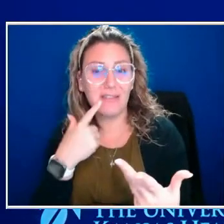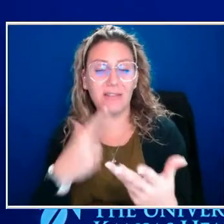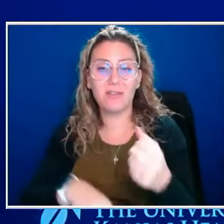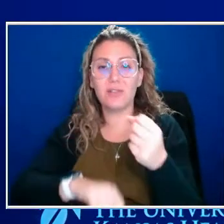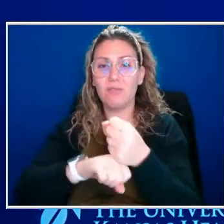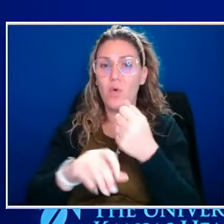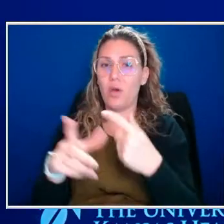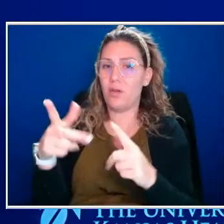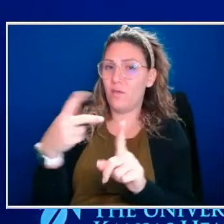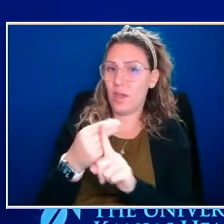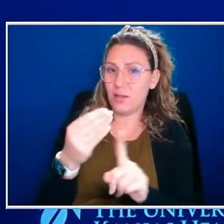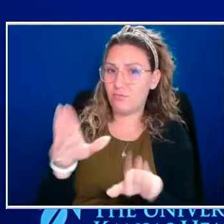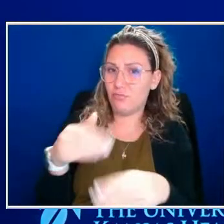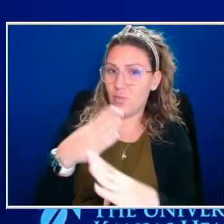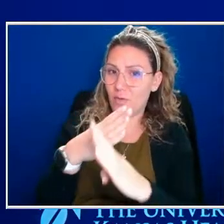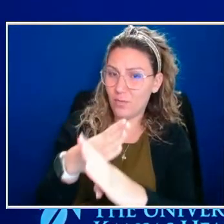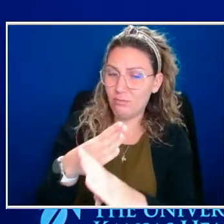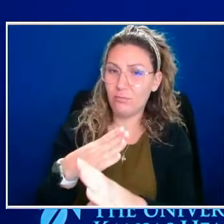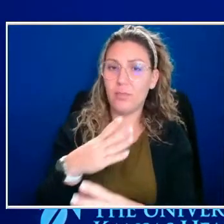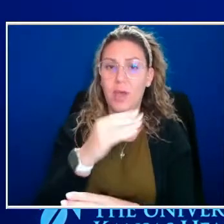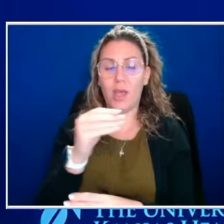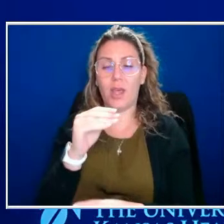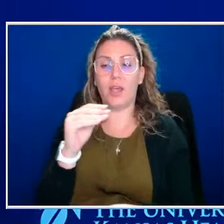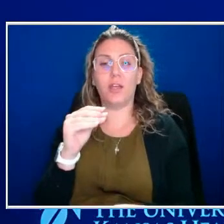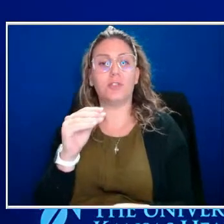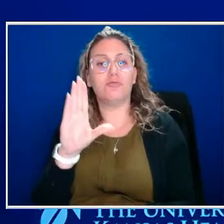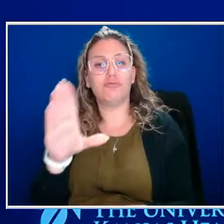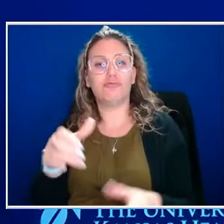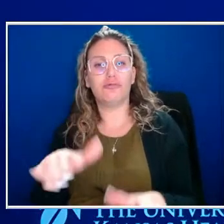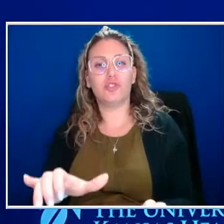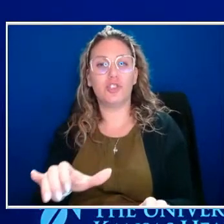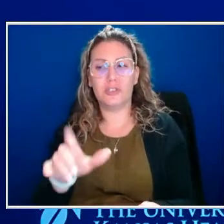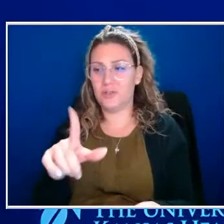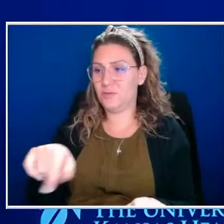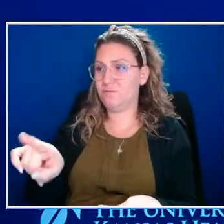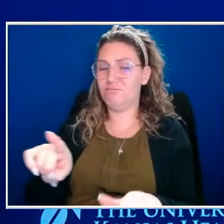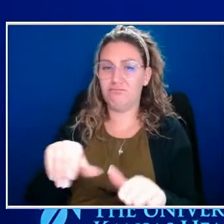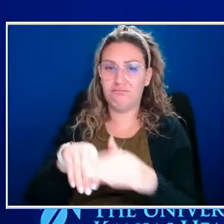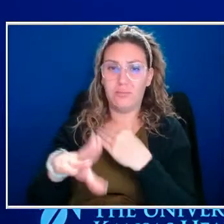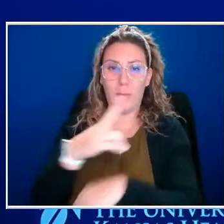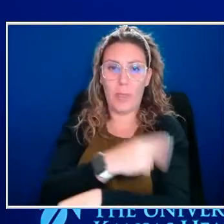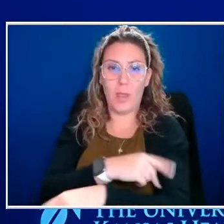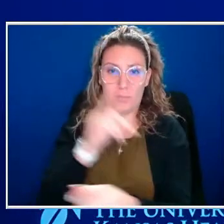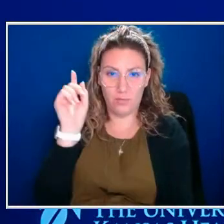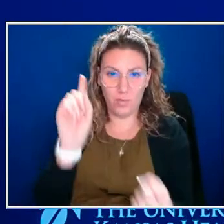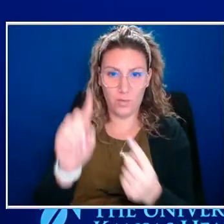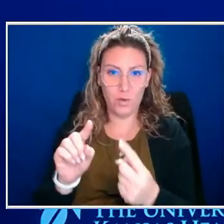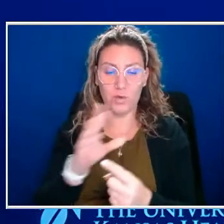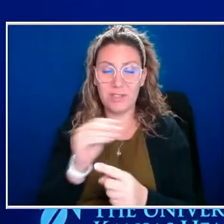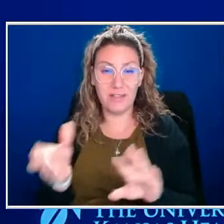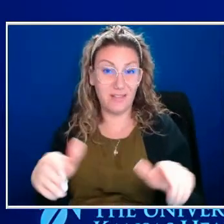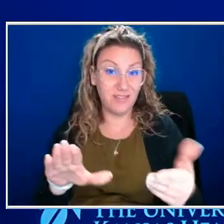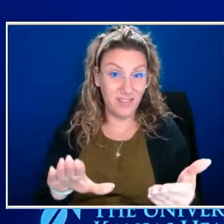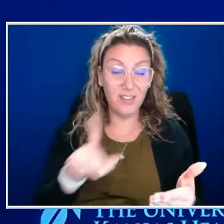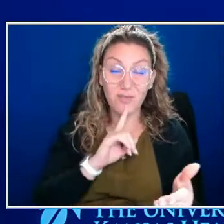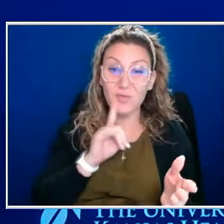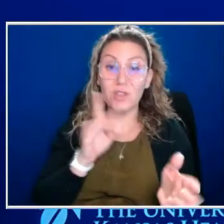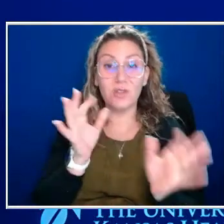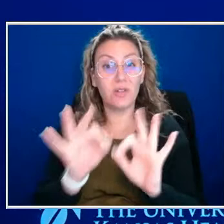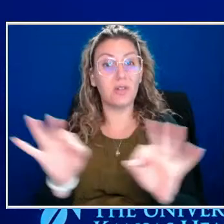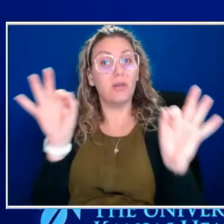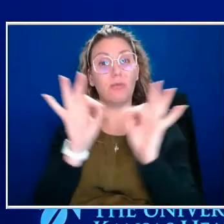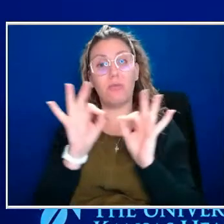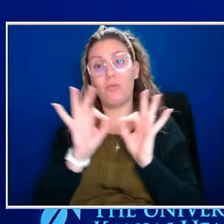protection, help reduce your chance of hospitalization as well as death, and so that's why it's extremely important, as that Kaiser